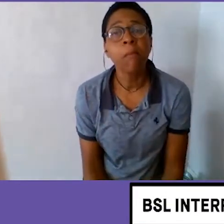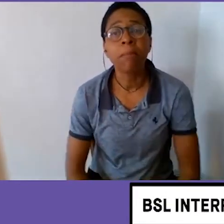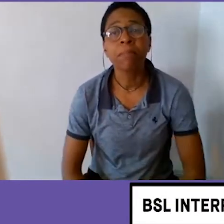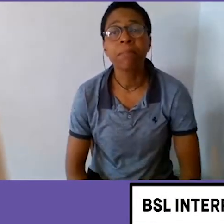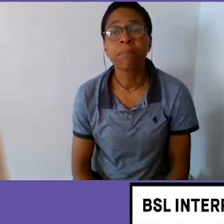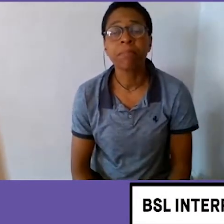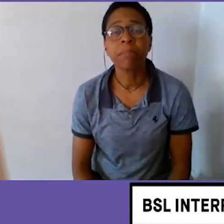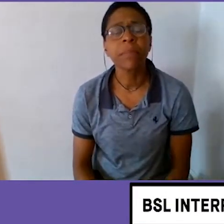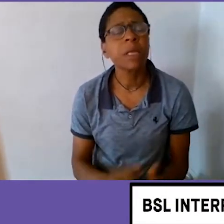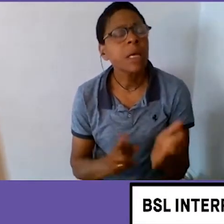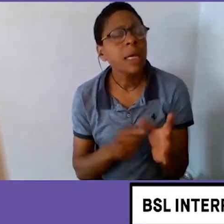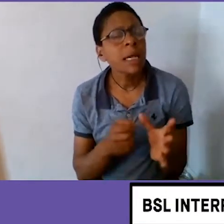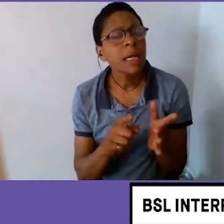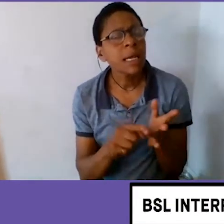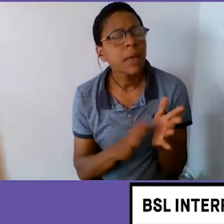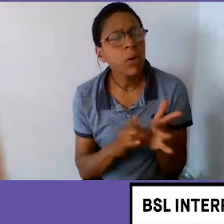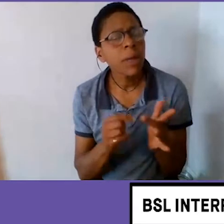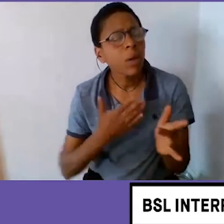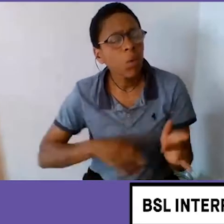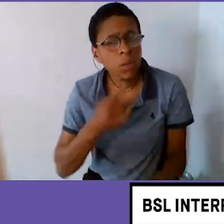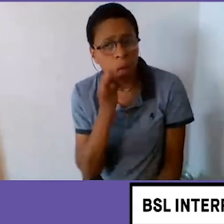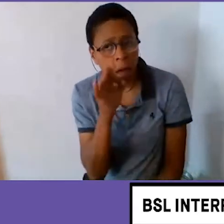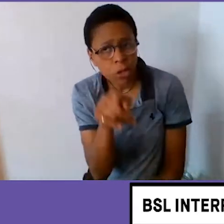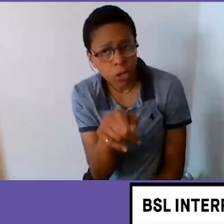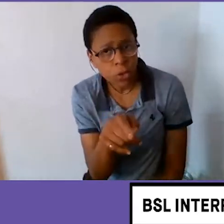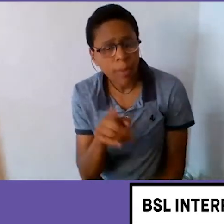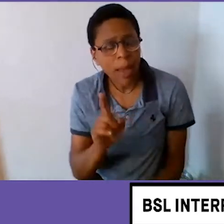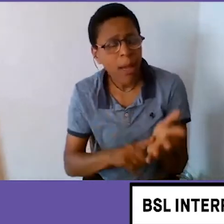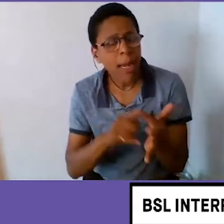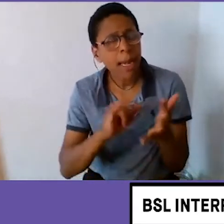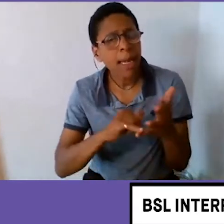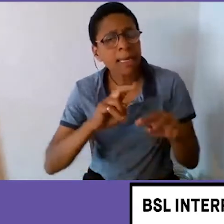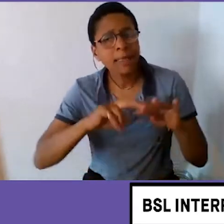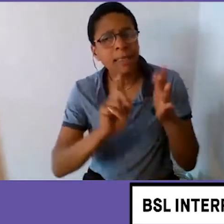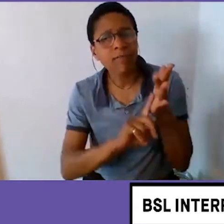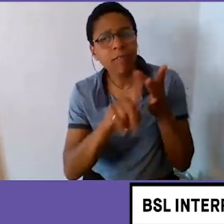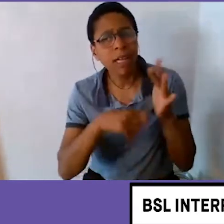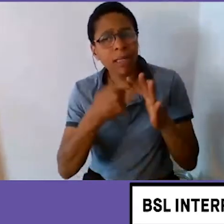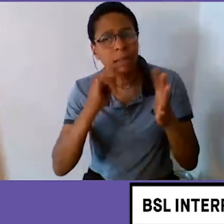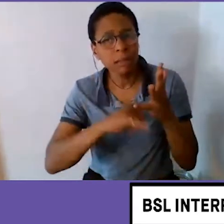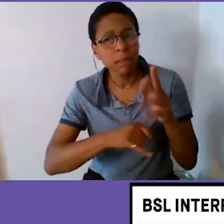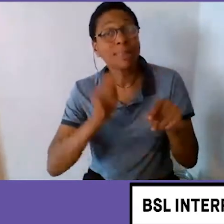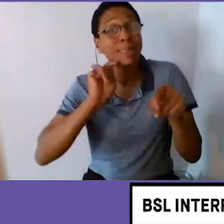Naomi, I wanted to ask you about Lesflicks specifically, and the feedback that you've had